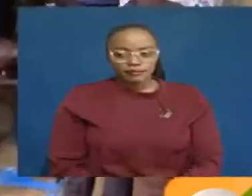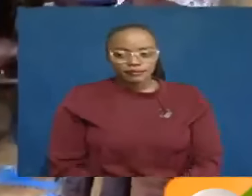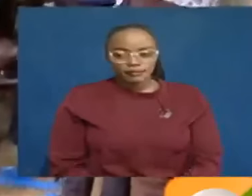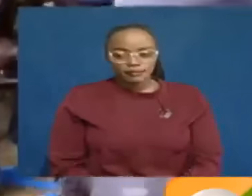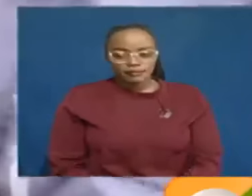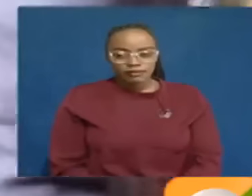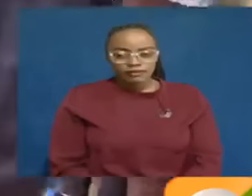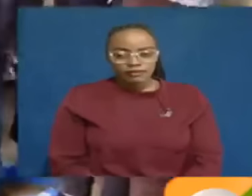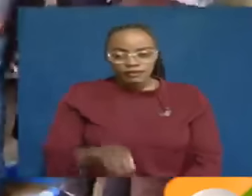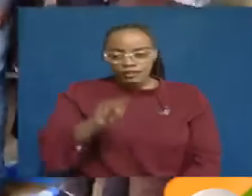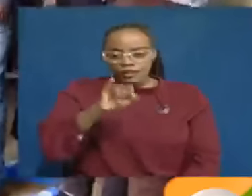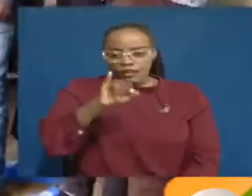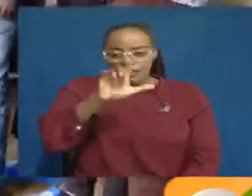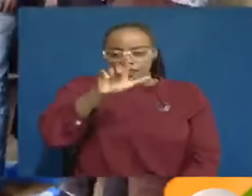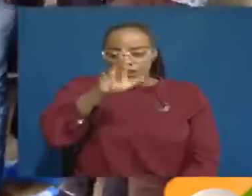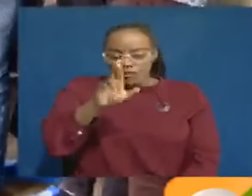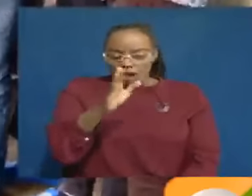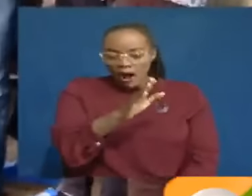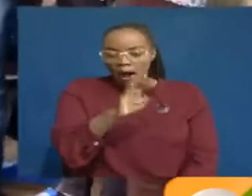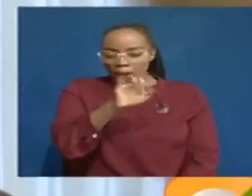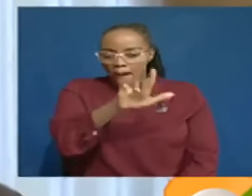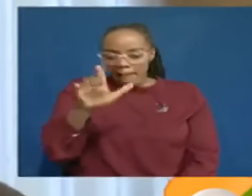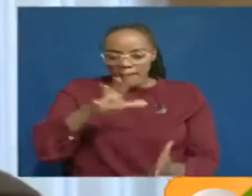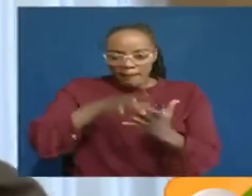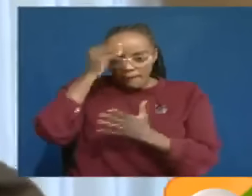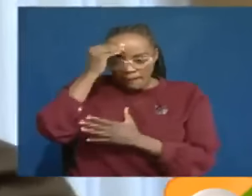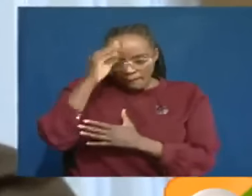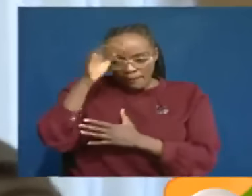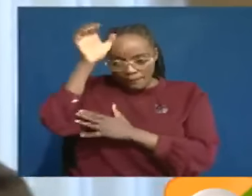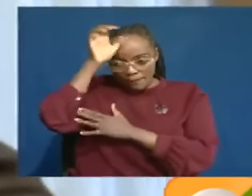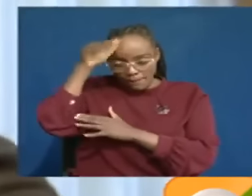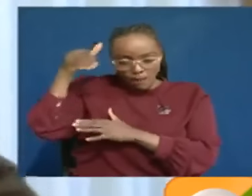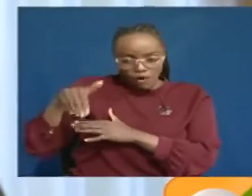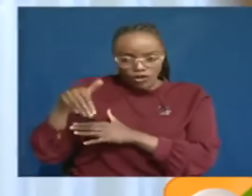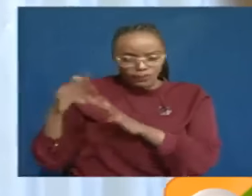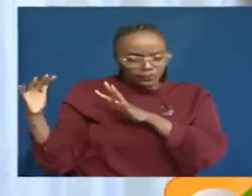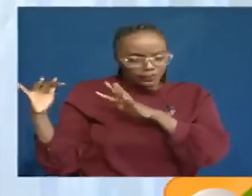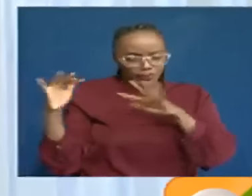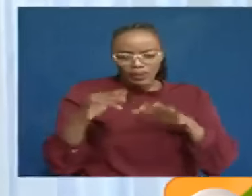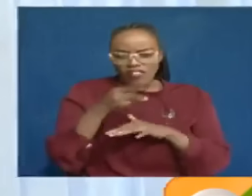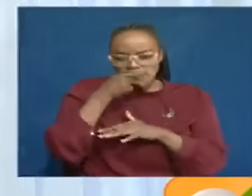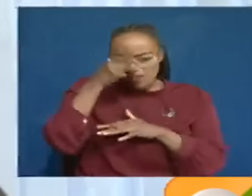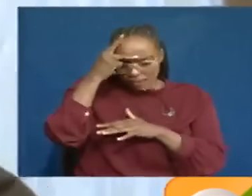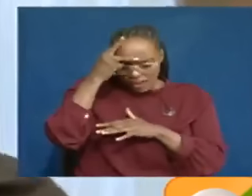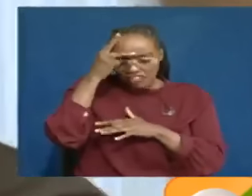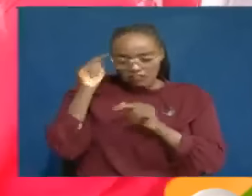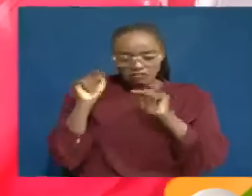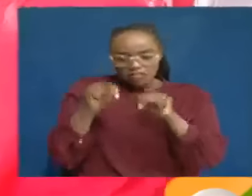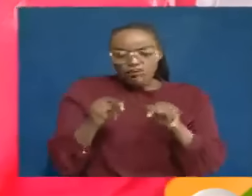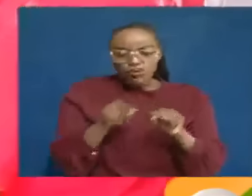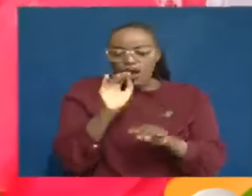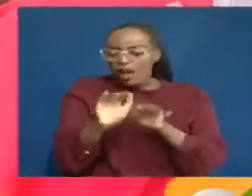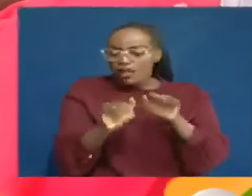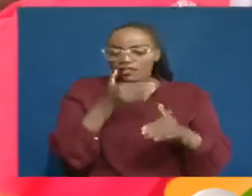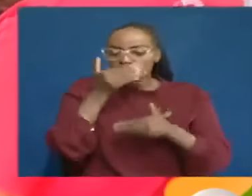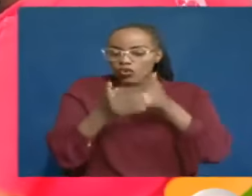The Silver Bells Academy at Kimumu area in Eldoret was on Wednesday morning swarmed by parents and guardians who were seeking